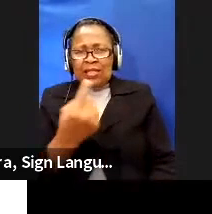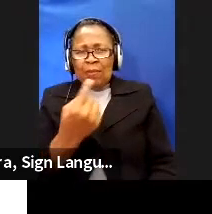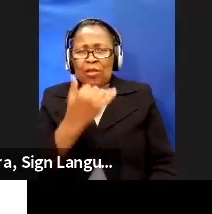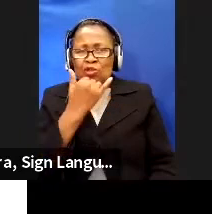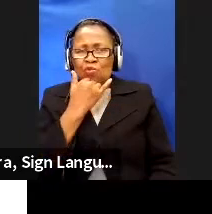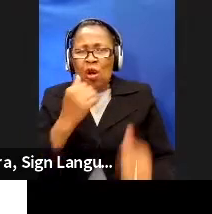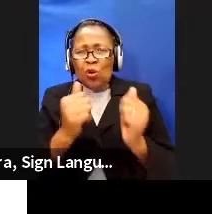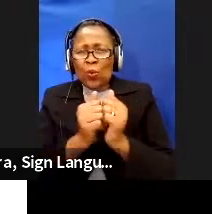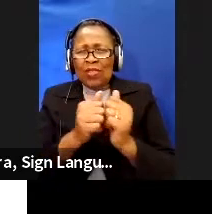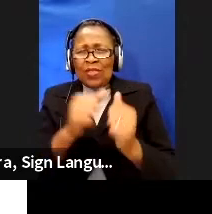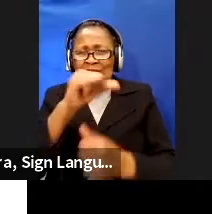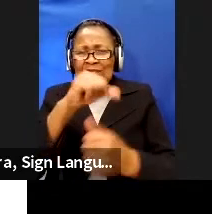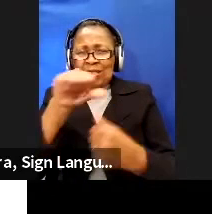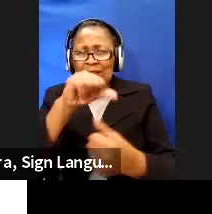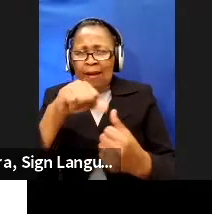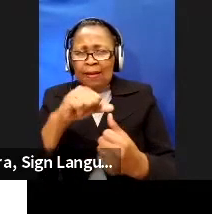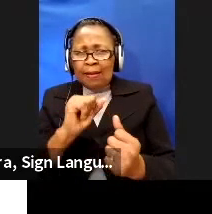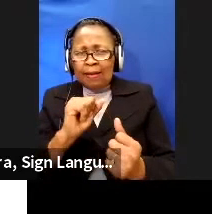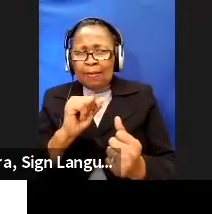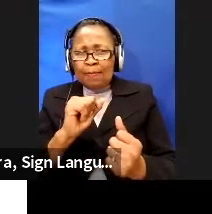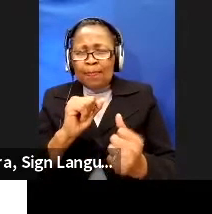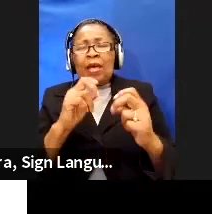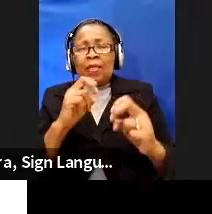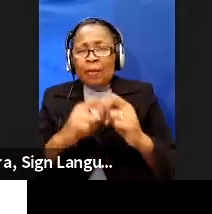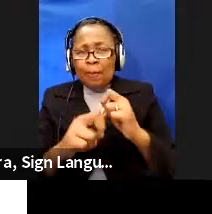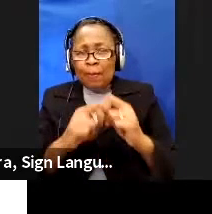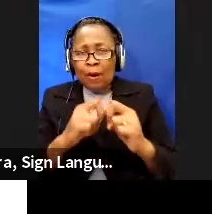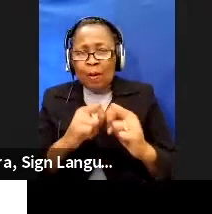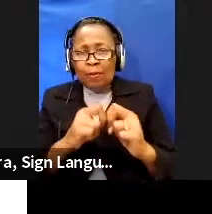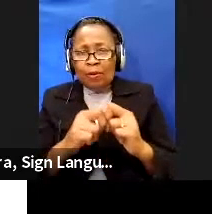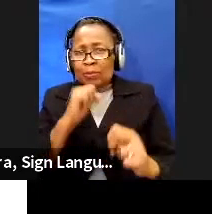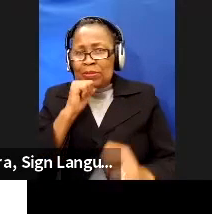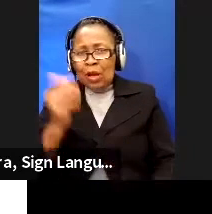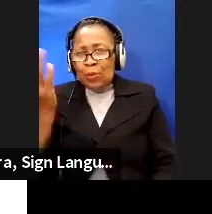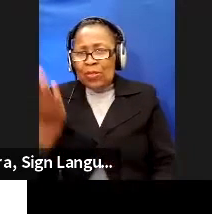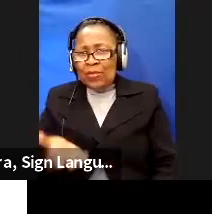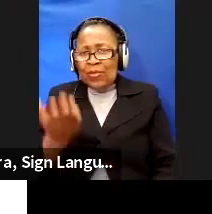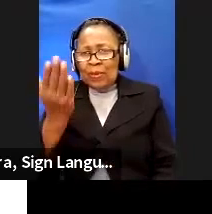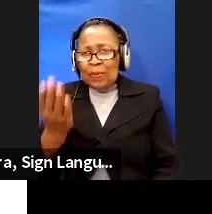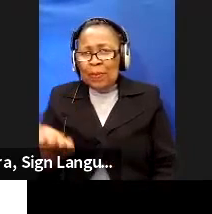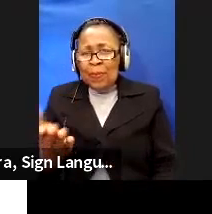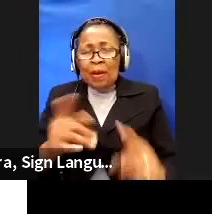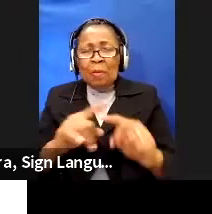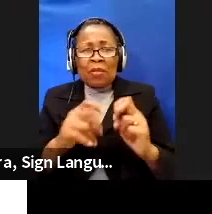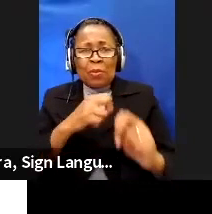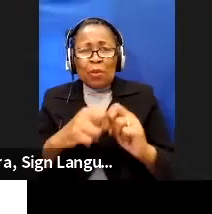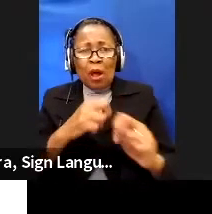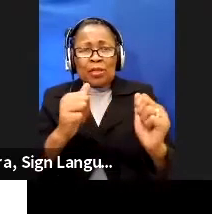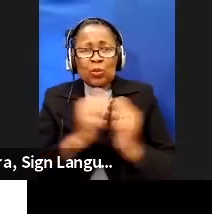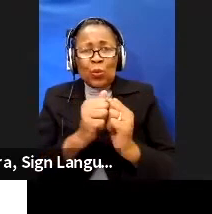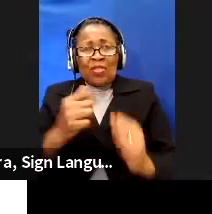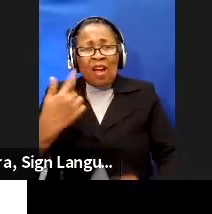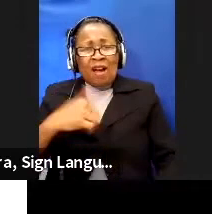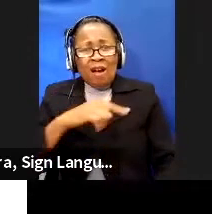society. The problem is not with this individual with a disability. The problem is with us